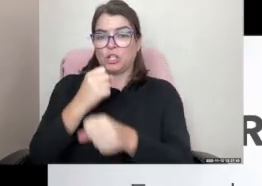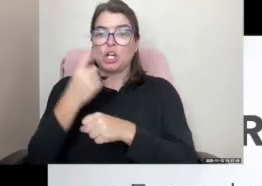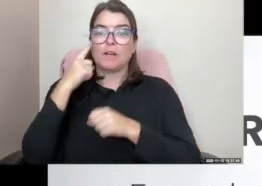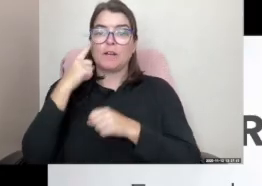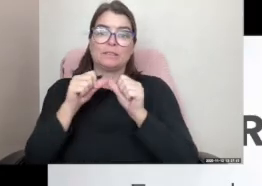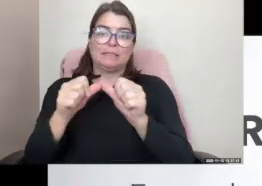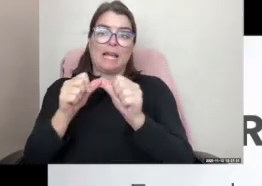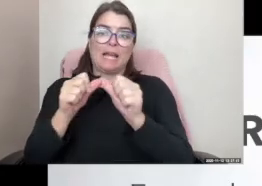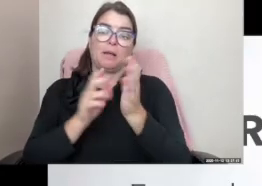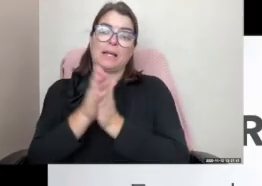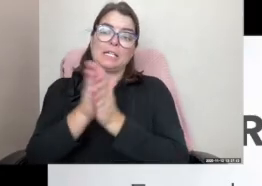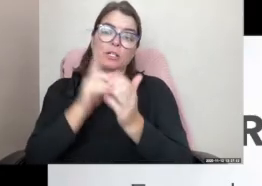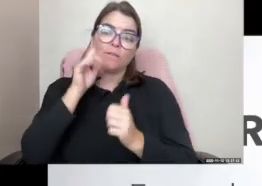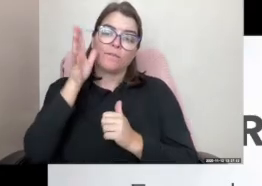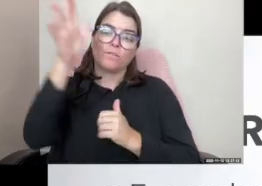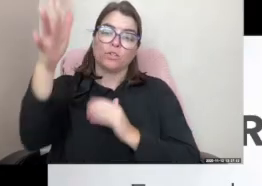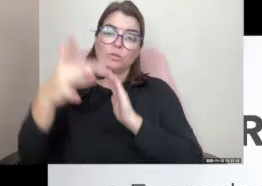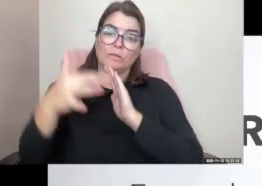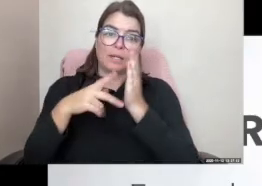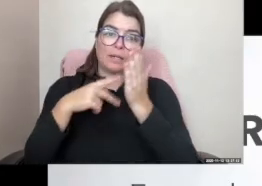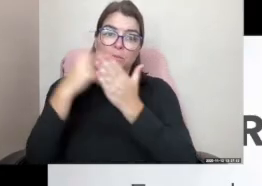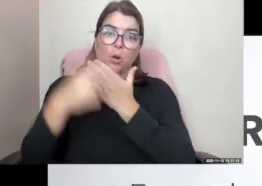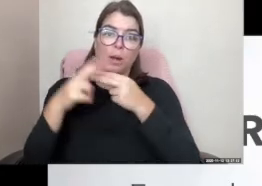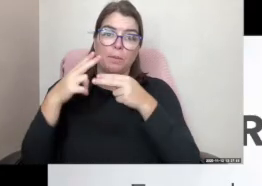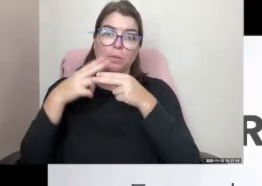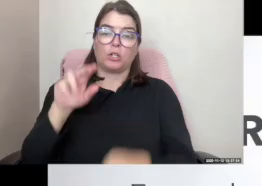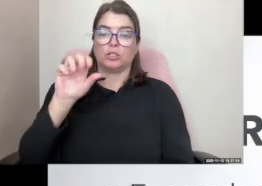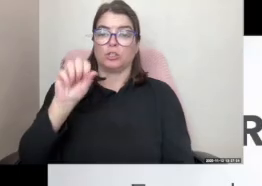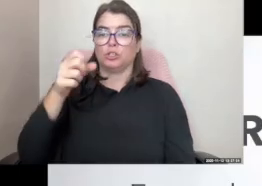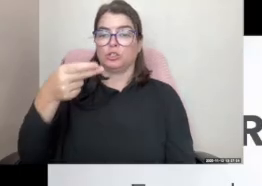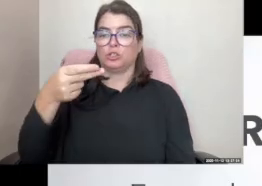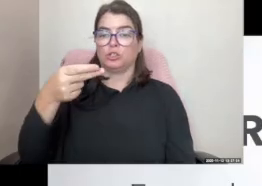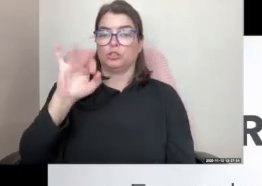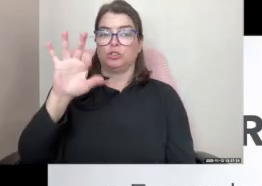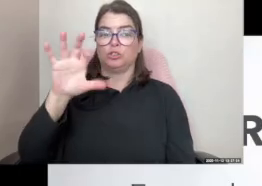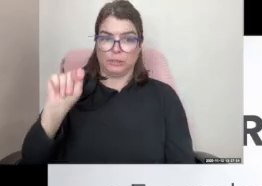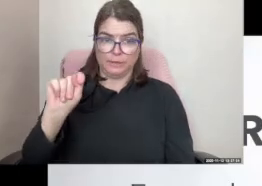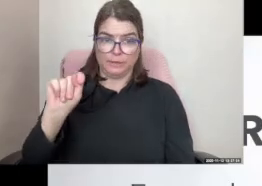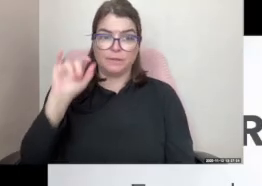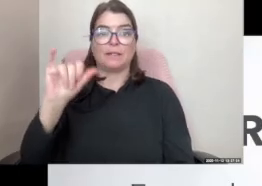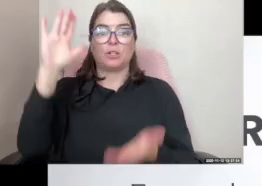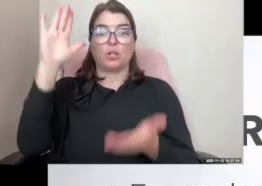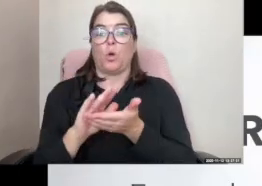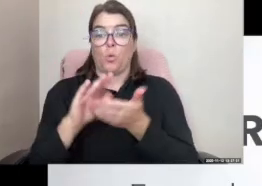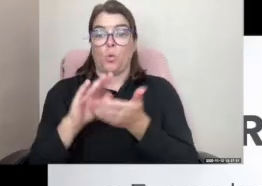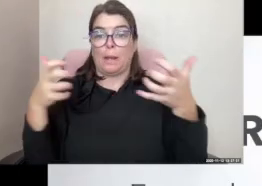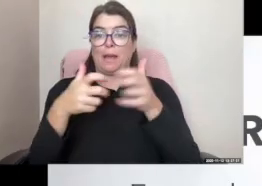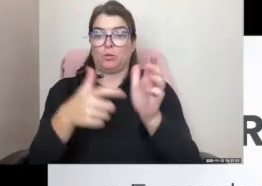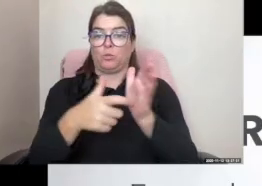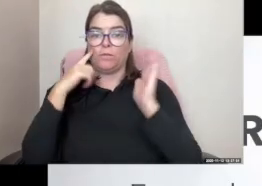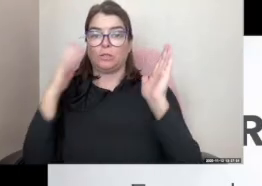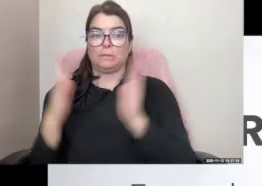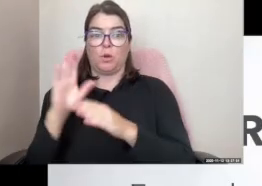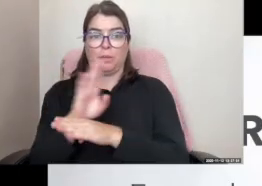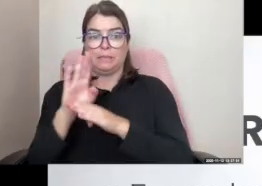staff is working to make additional settlement funds available by the end of this year. For the Sustainable Heavy-Duty Initiatives for Future